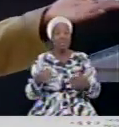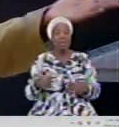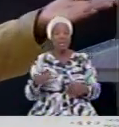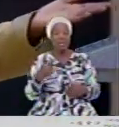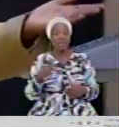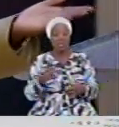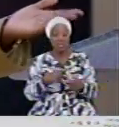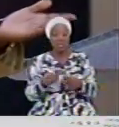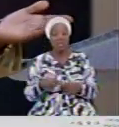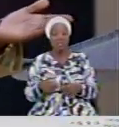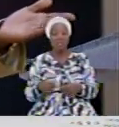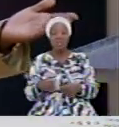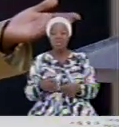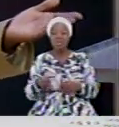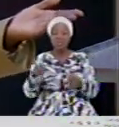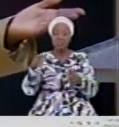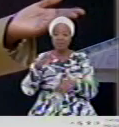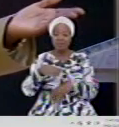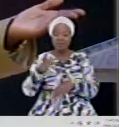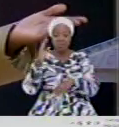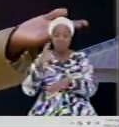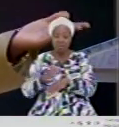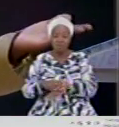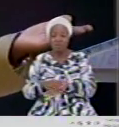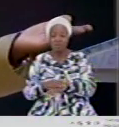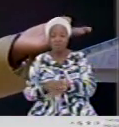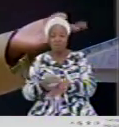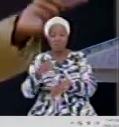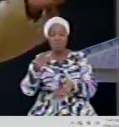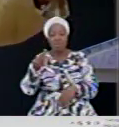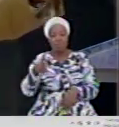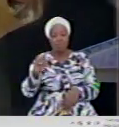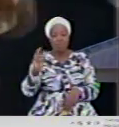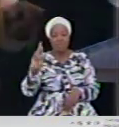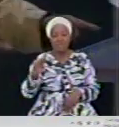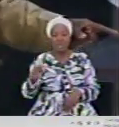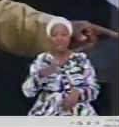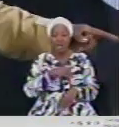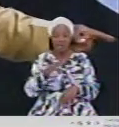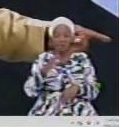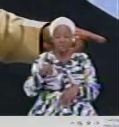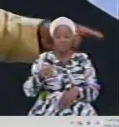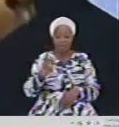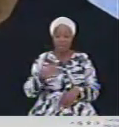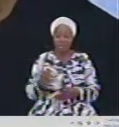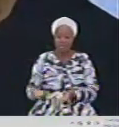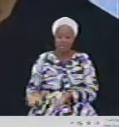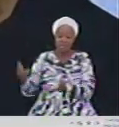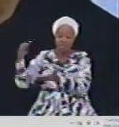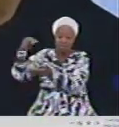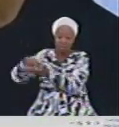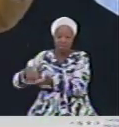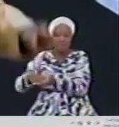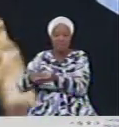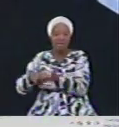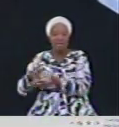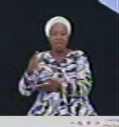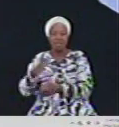He smote Peter, and Peter arose. He smote Herod, the same hand.